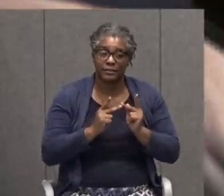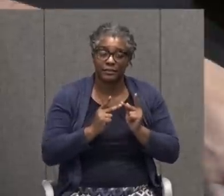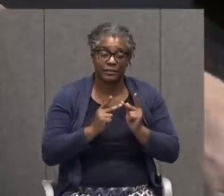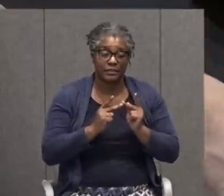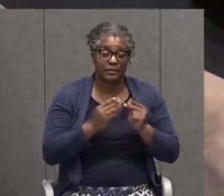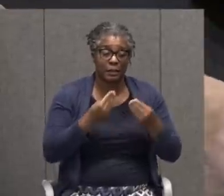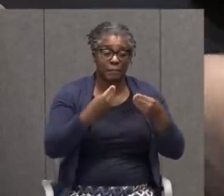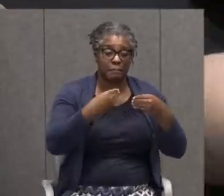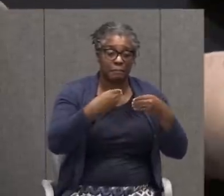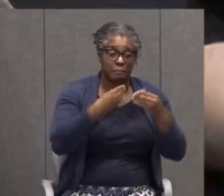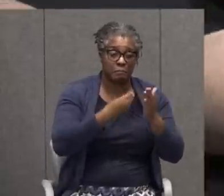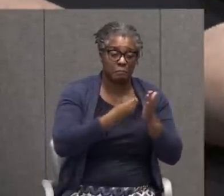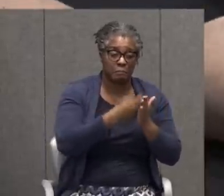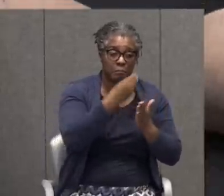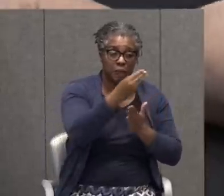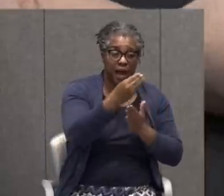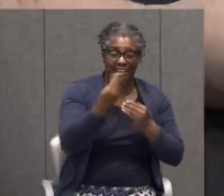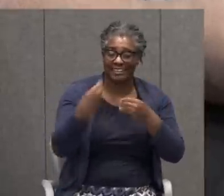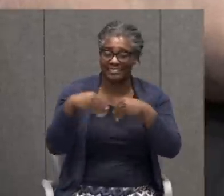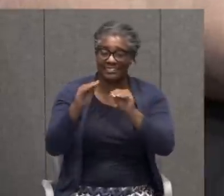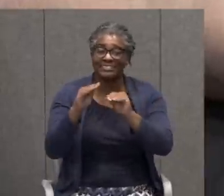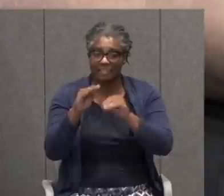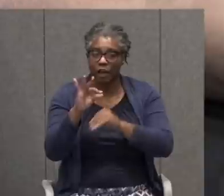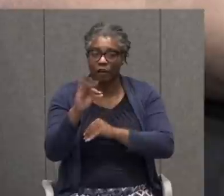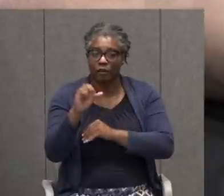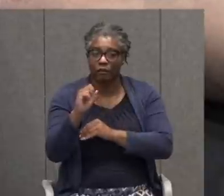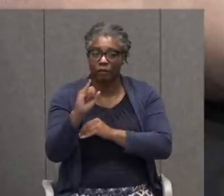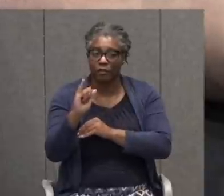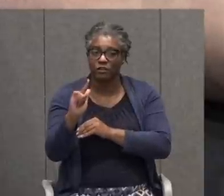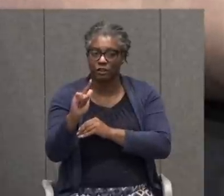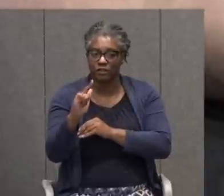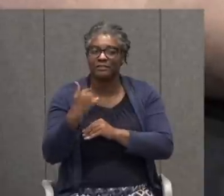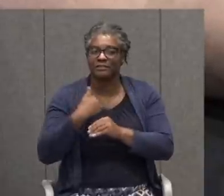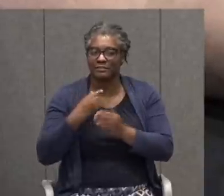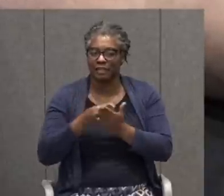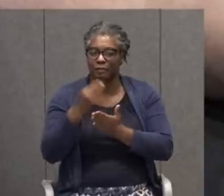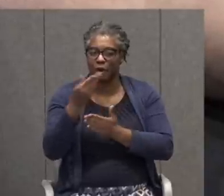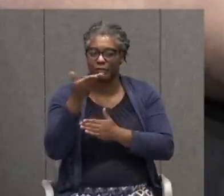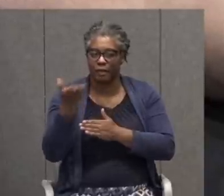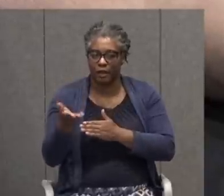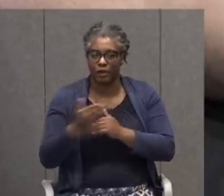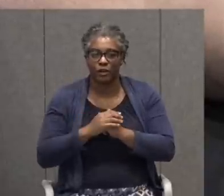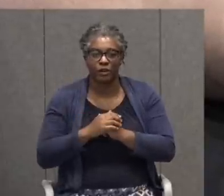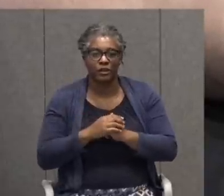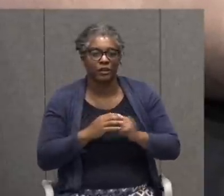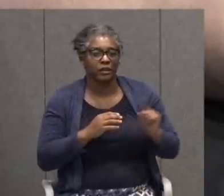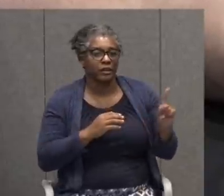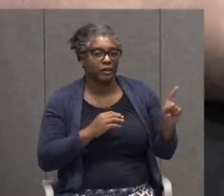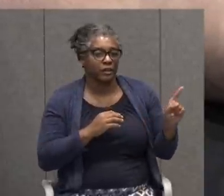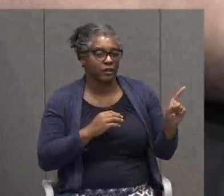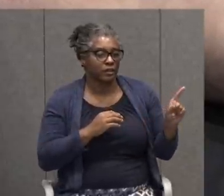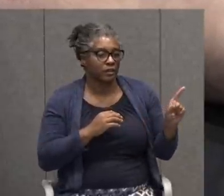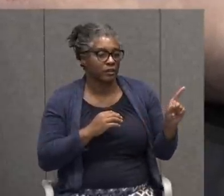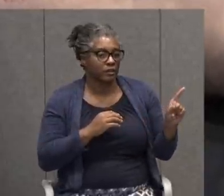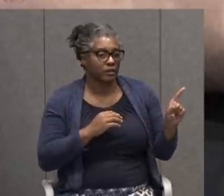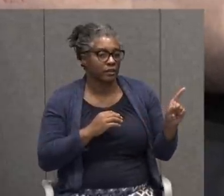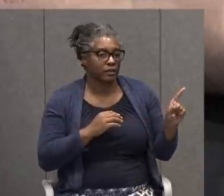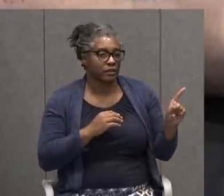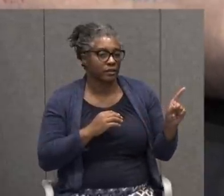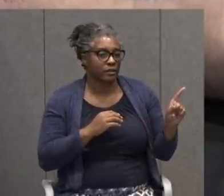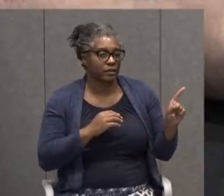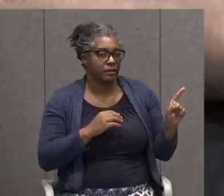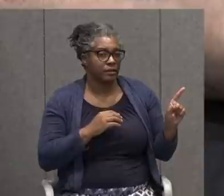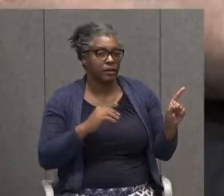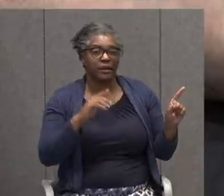one. But the ammonite that's here in front, this is a trace fossil of an ammonite that